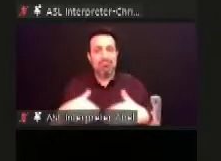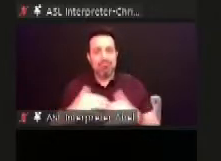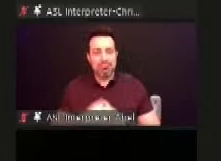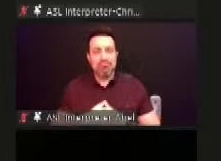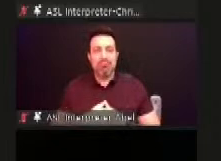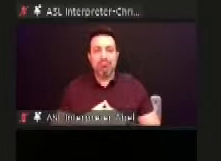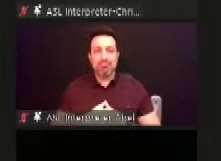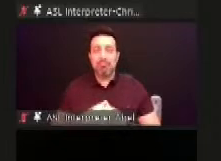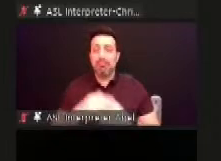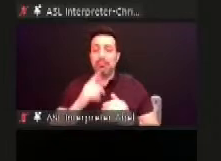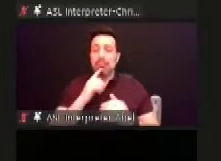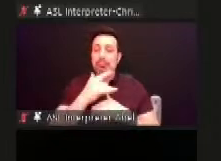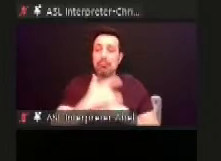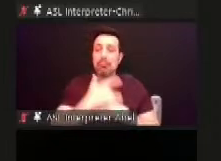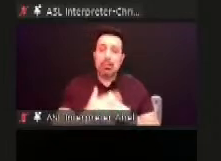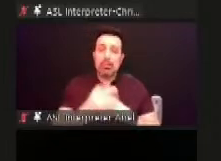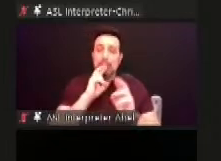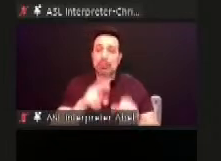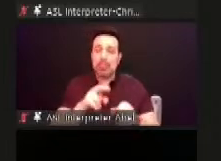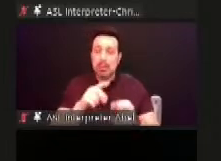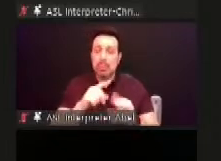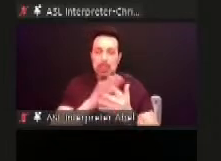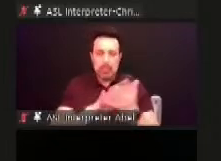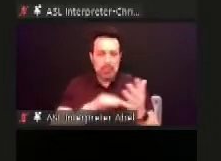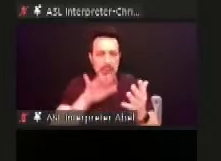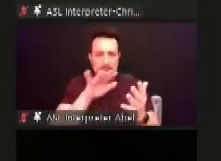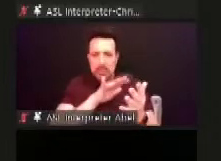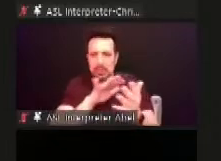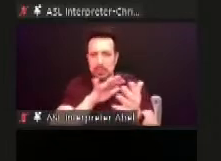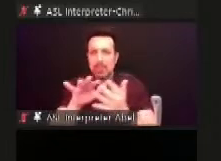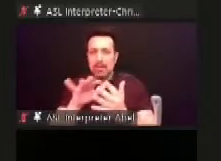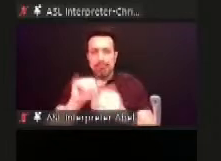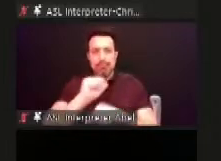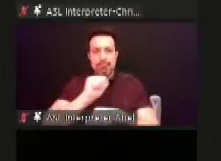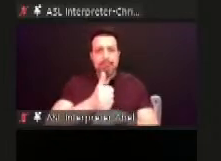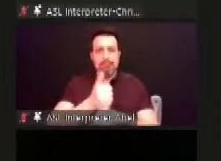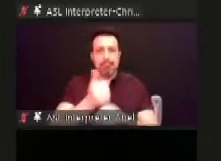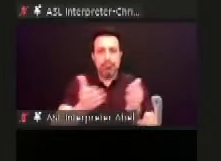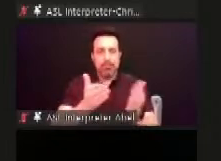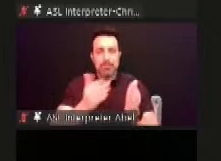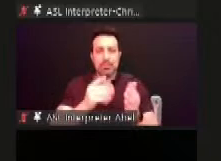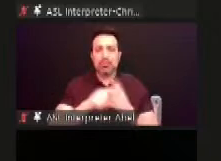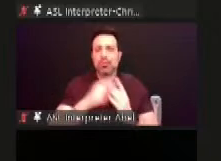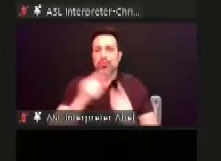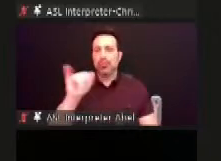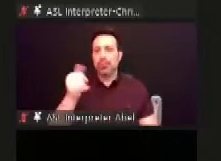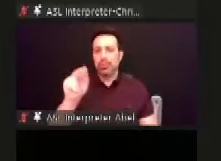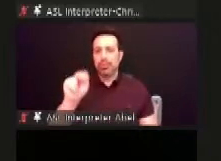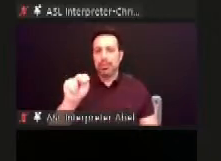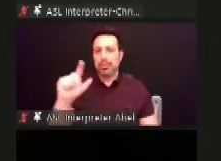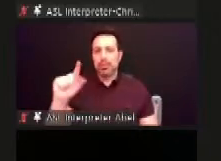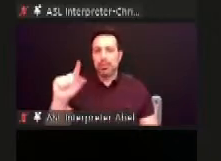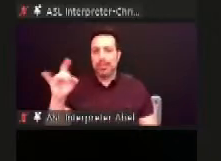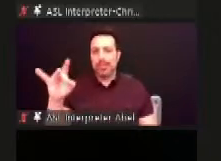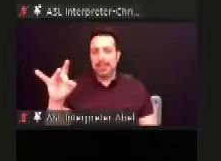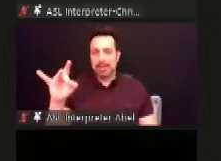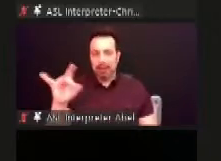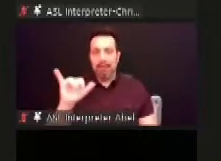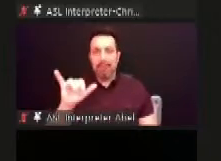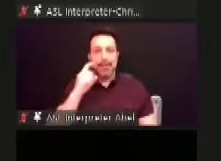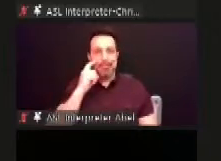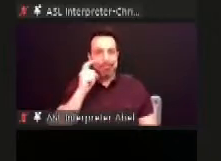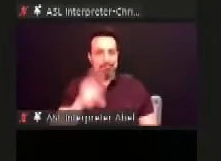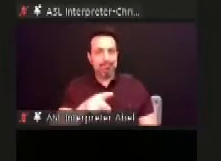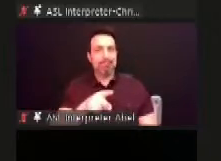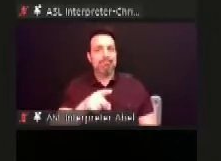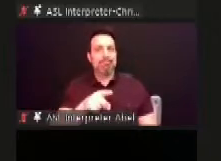preliminary reports on the implementation of these services that started January of 2018 show that when